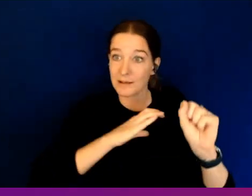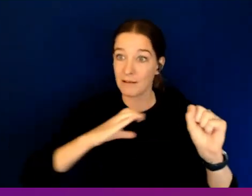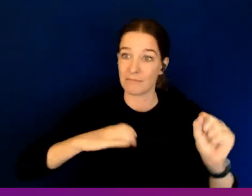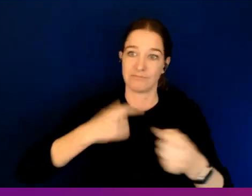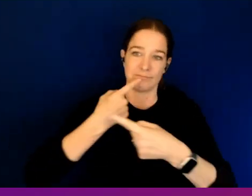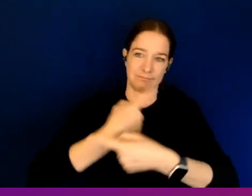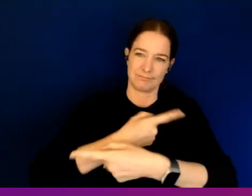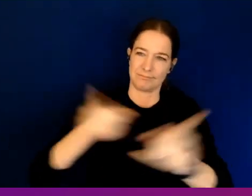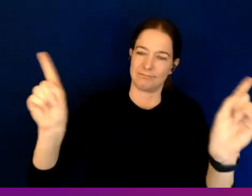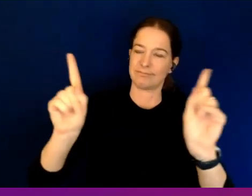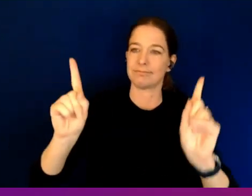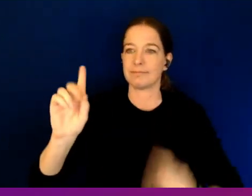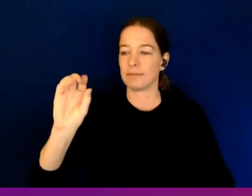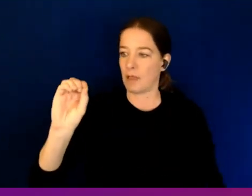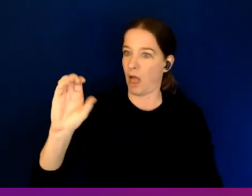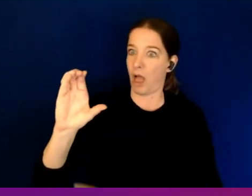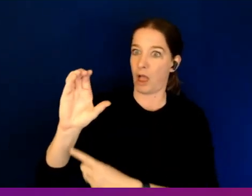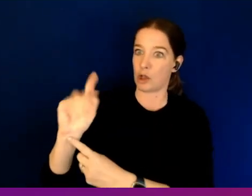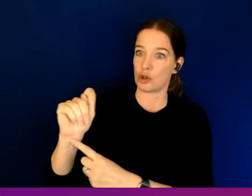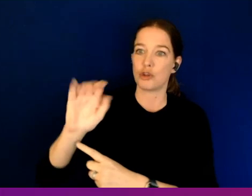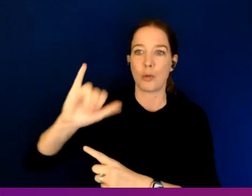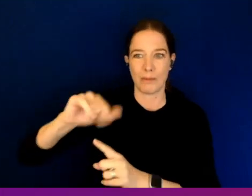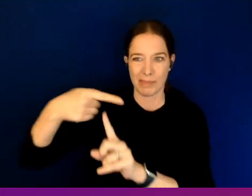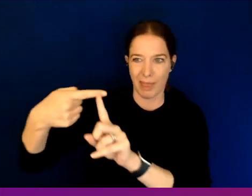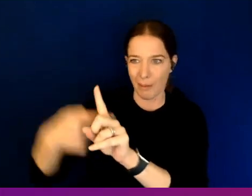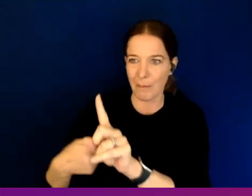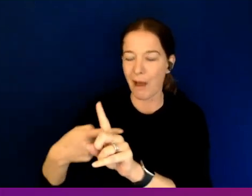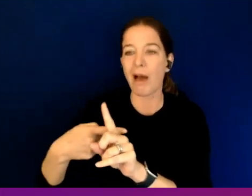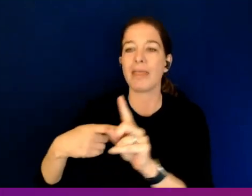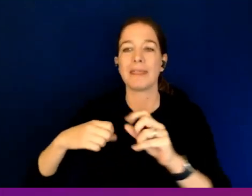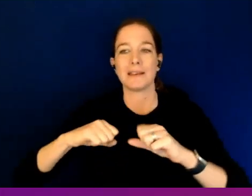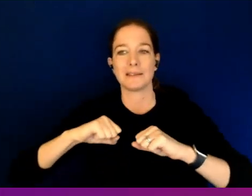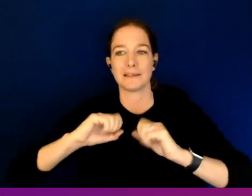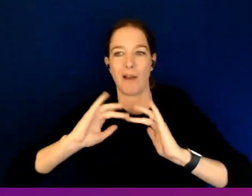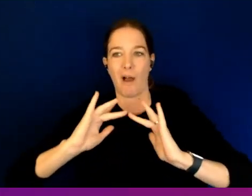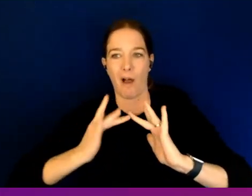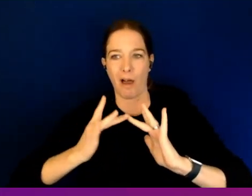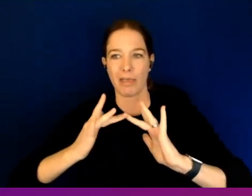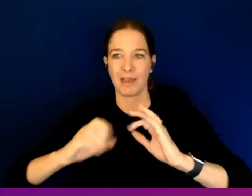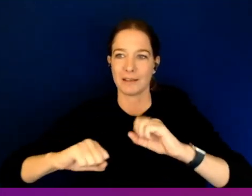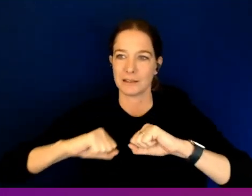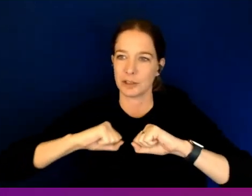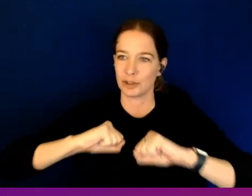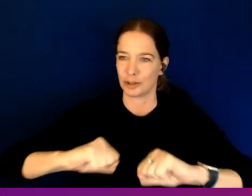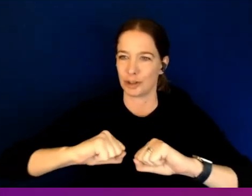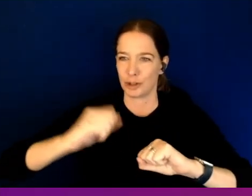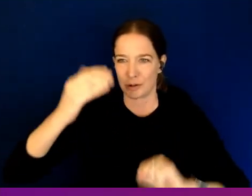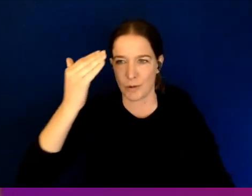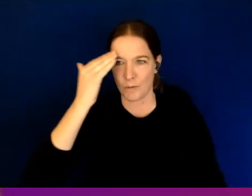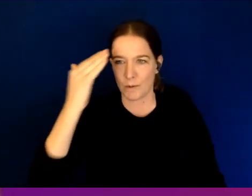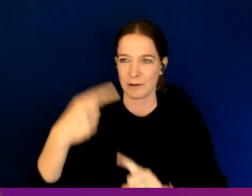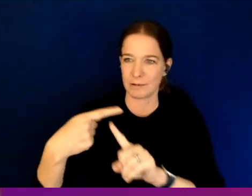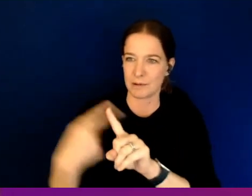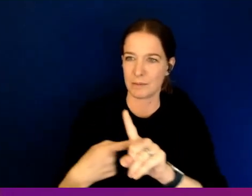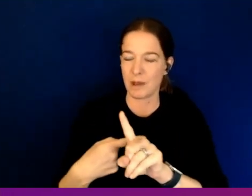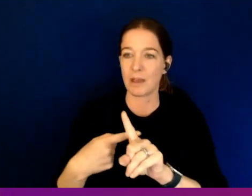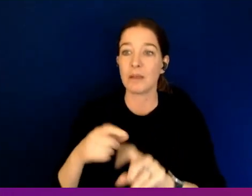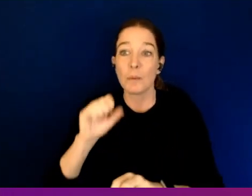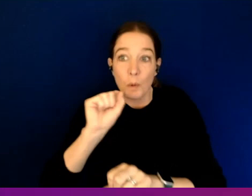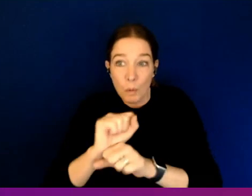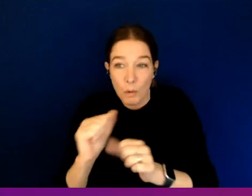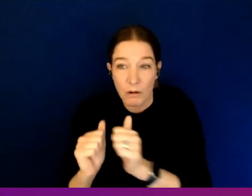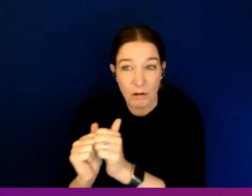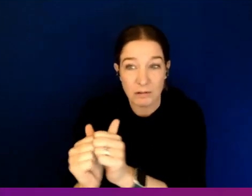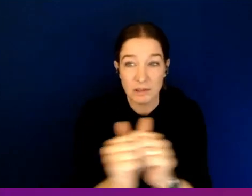as Cybersecurity Awareness Month and dedicated that whole month for the public and private sectors to work together to